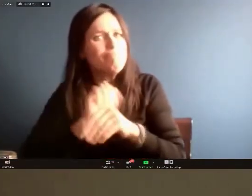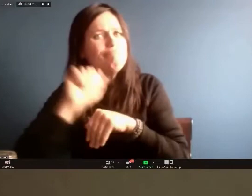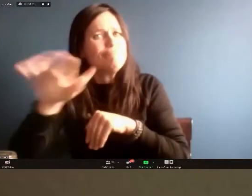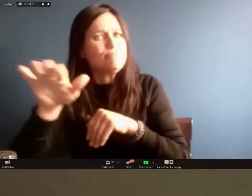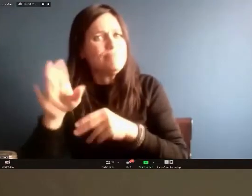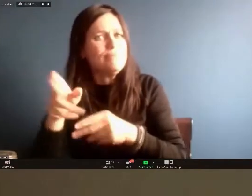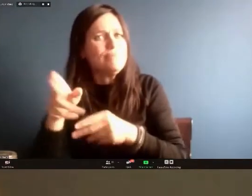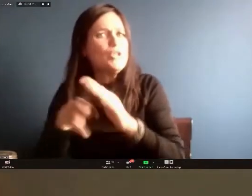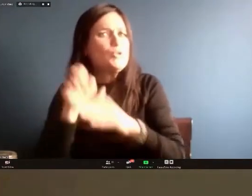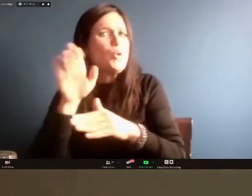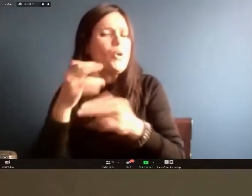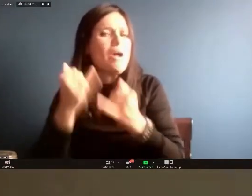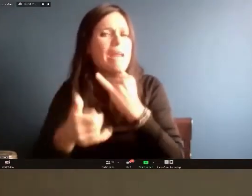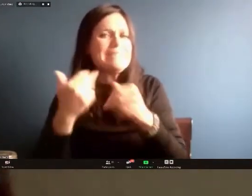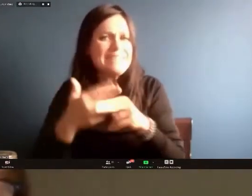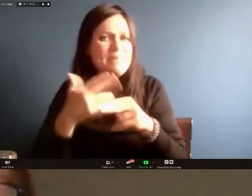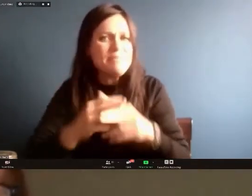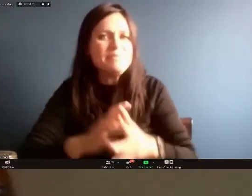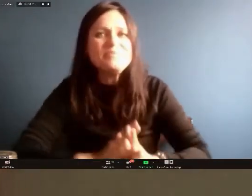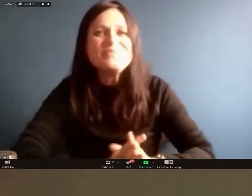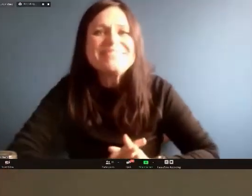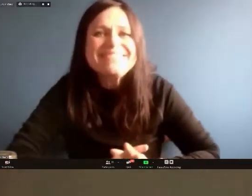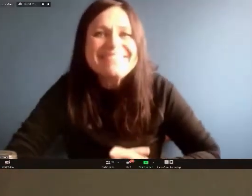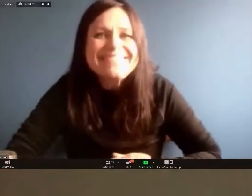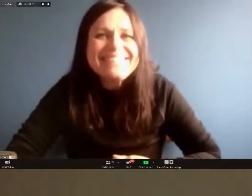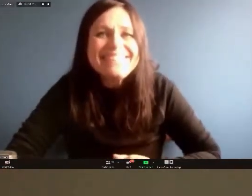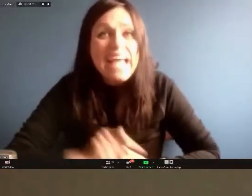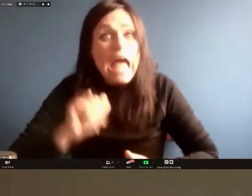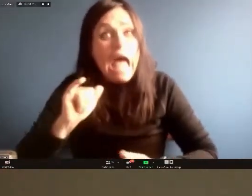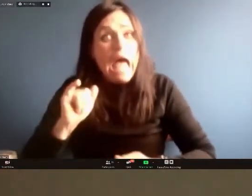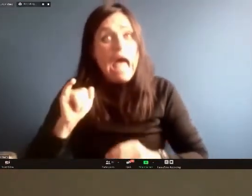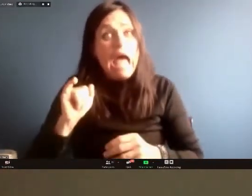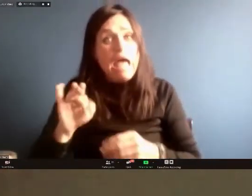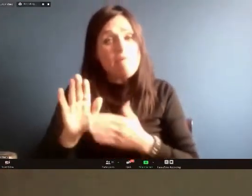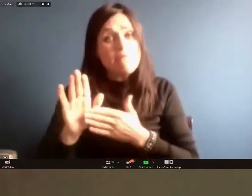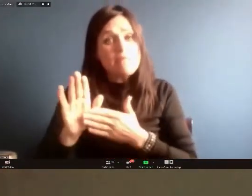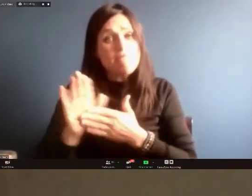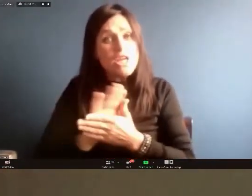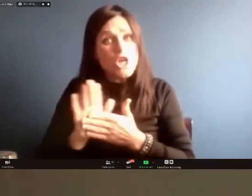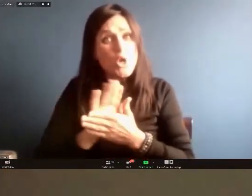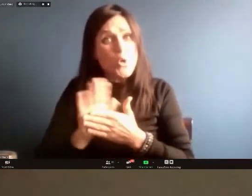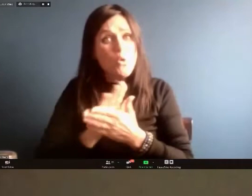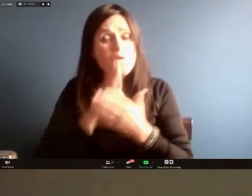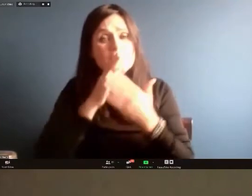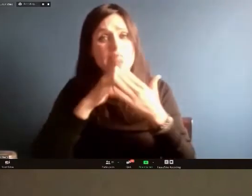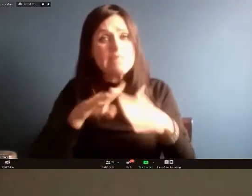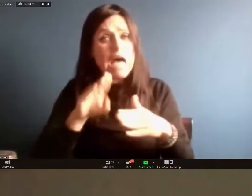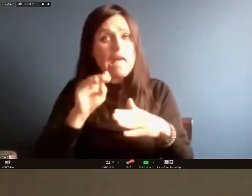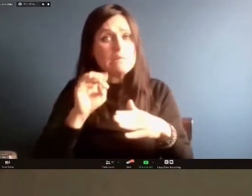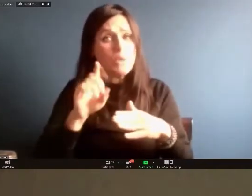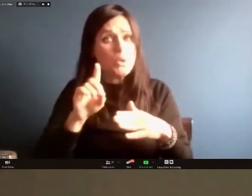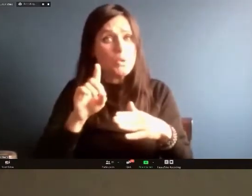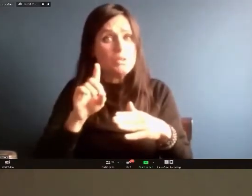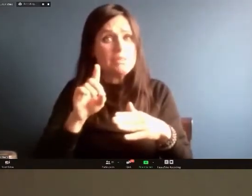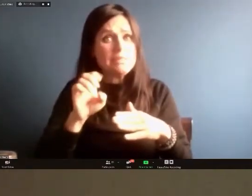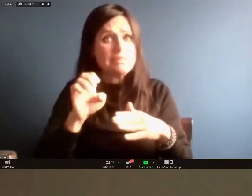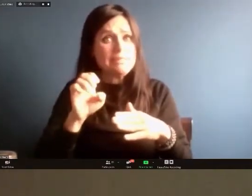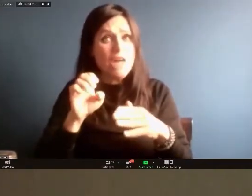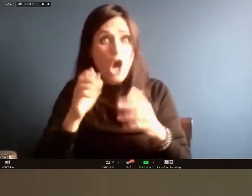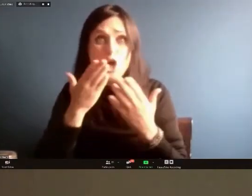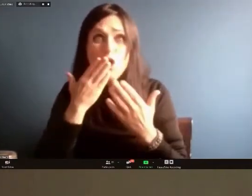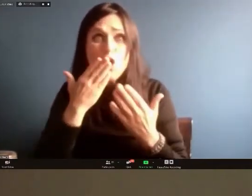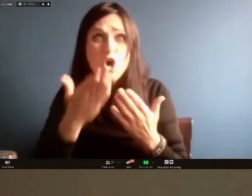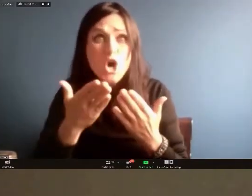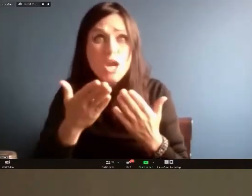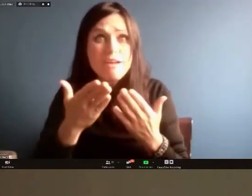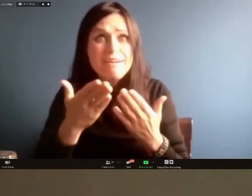I agree with Kari Tanaka that if the video was that good in silent mode, it's going to be amazing with sound. And if there is a way for